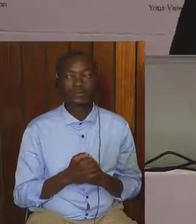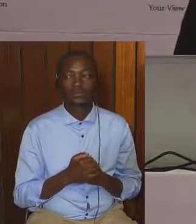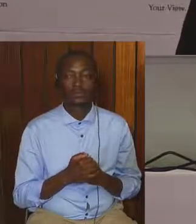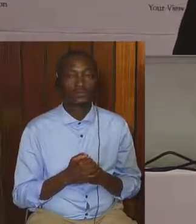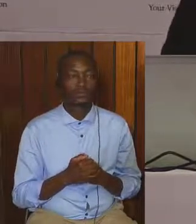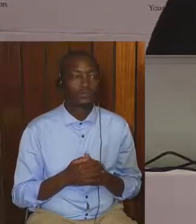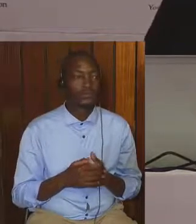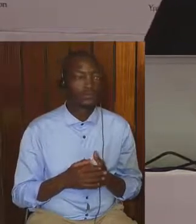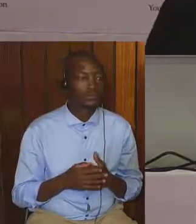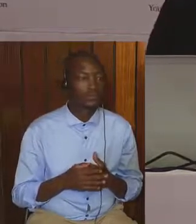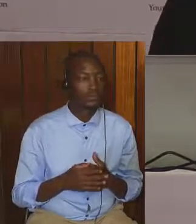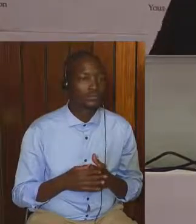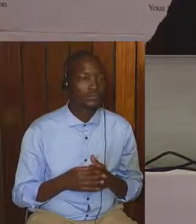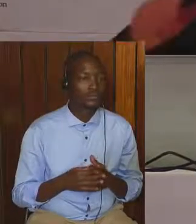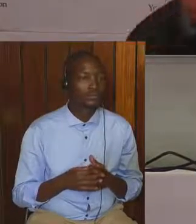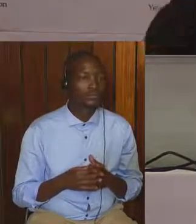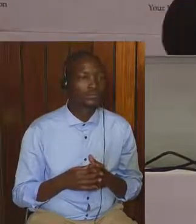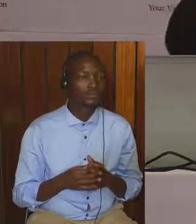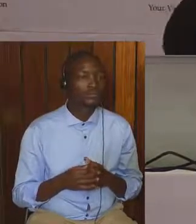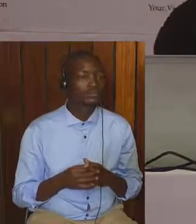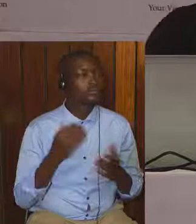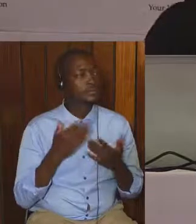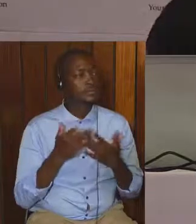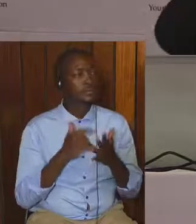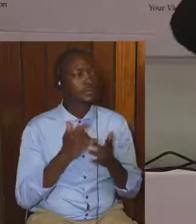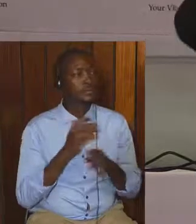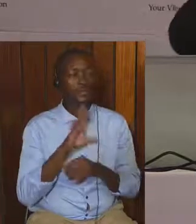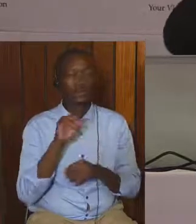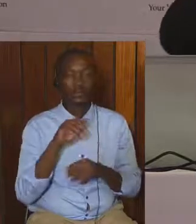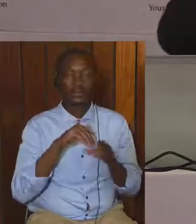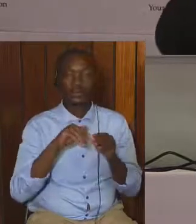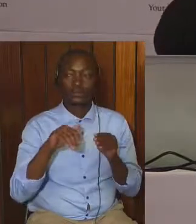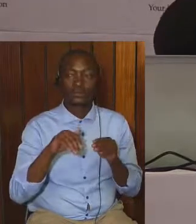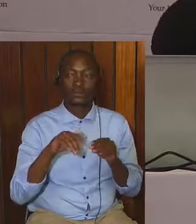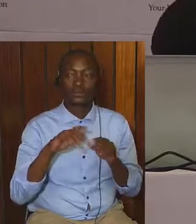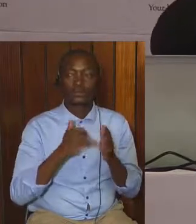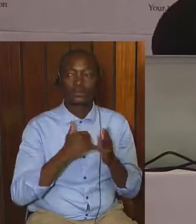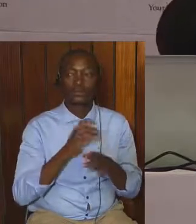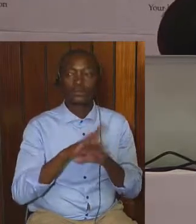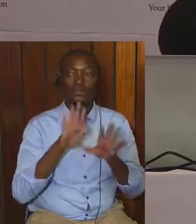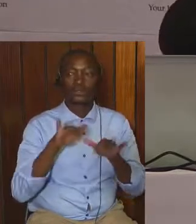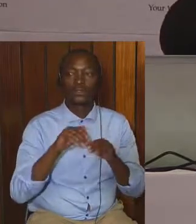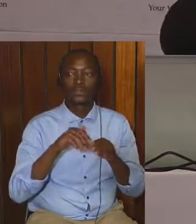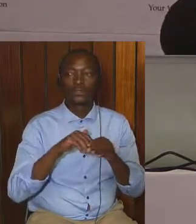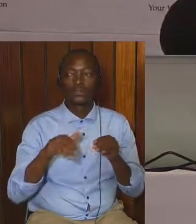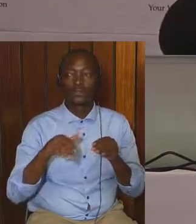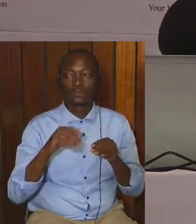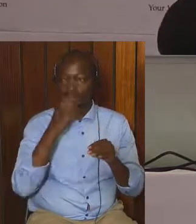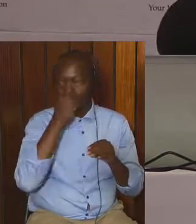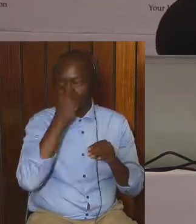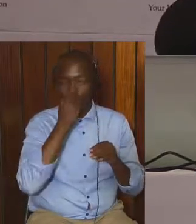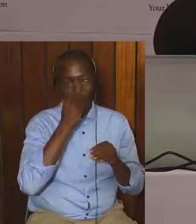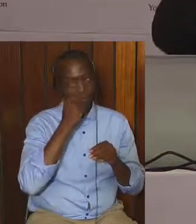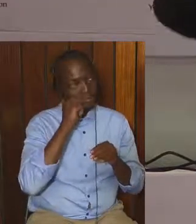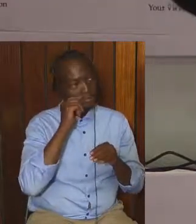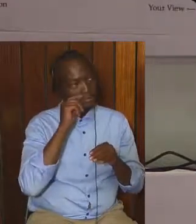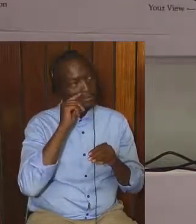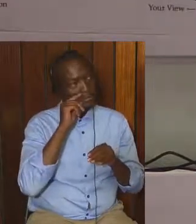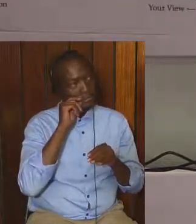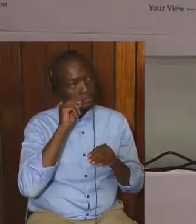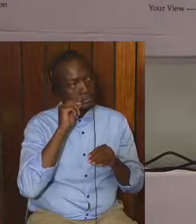I see them coming in and out. But can I just ask that when you leave, just leave quietly.